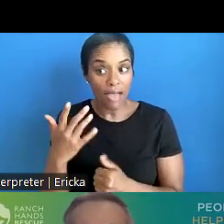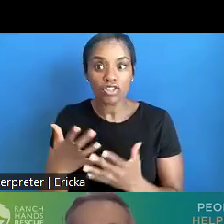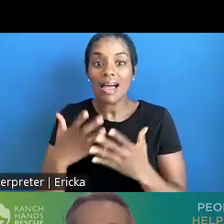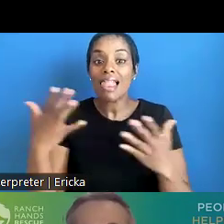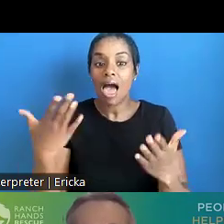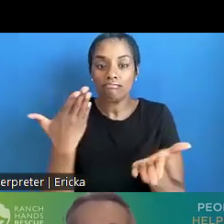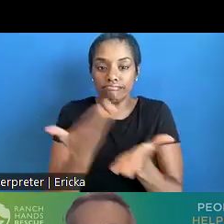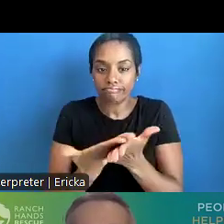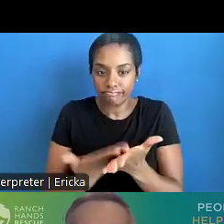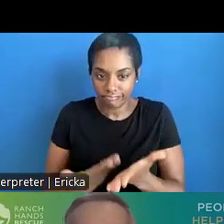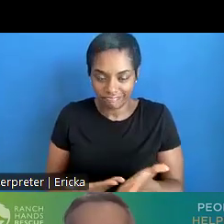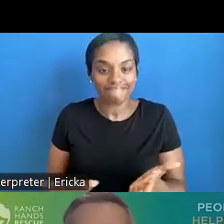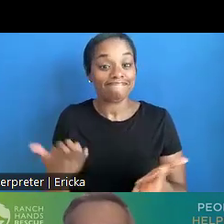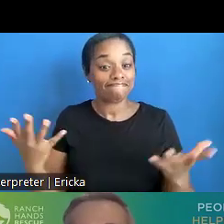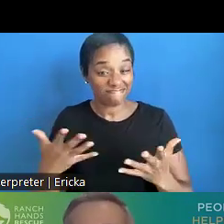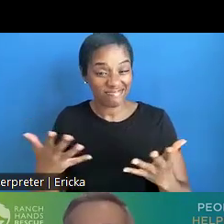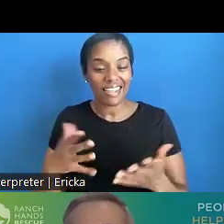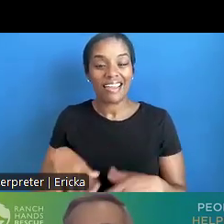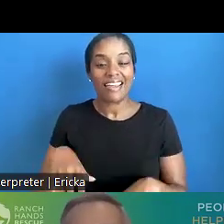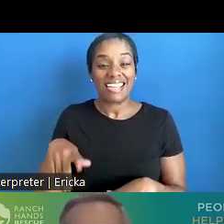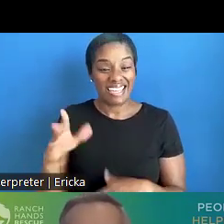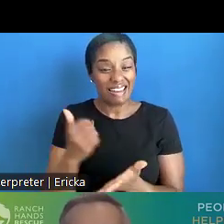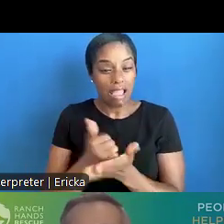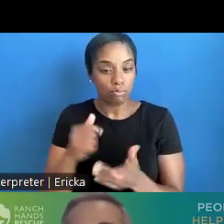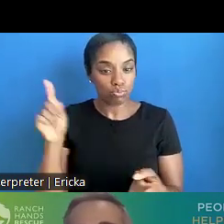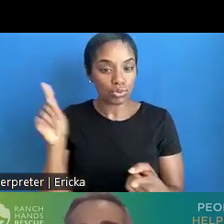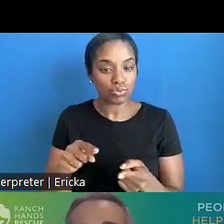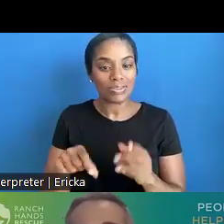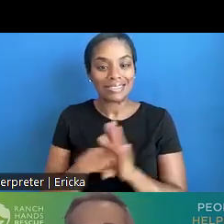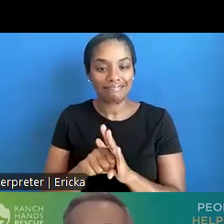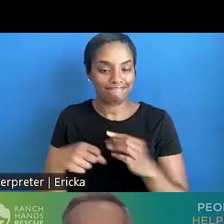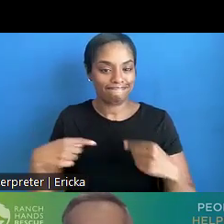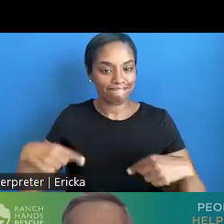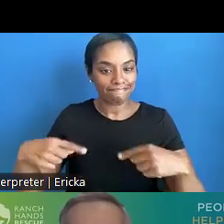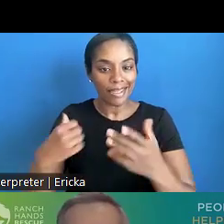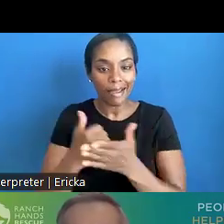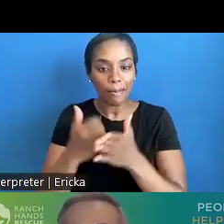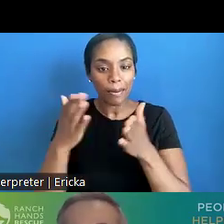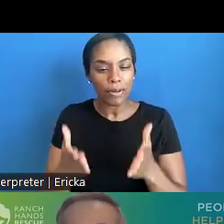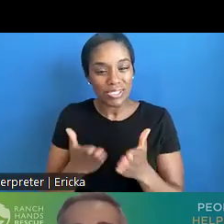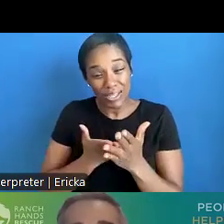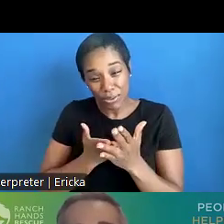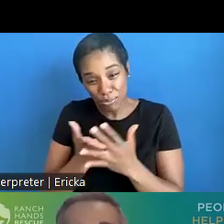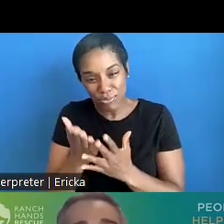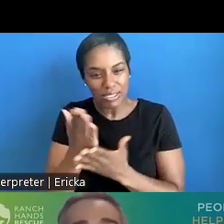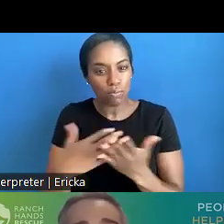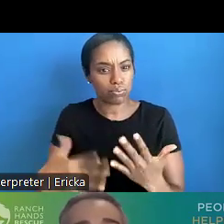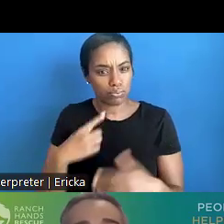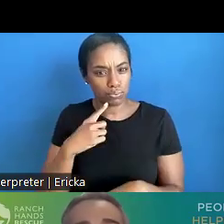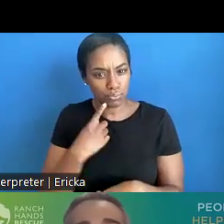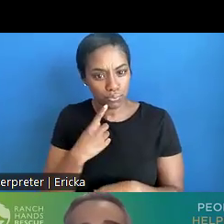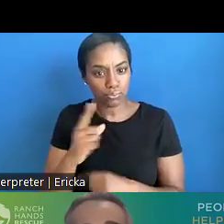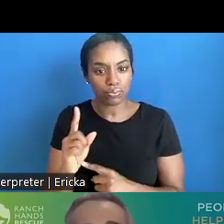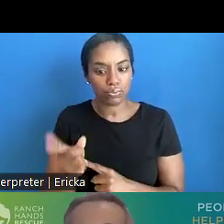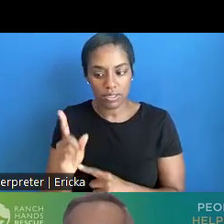that peppermint can actually reduce symptoms of anxiety and can help a person get through some of those really intense moments